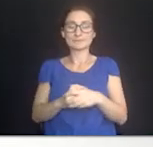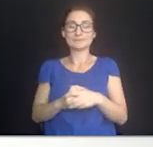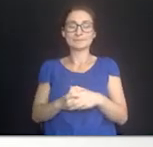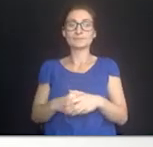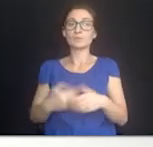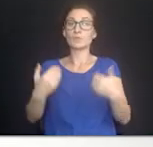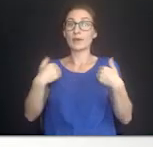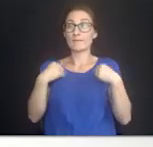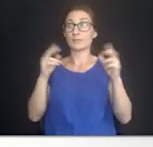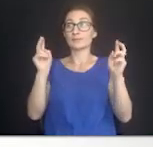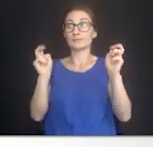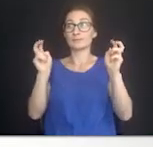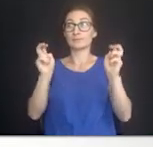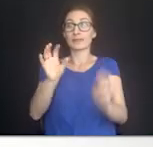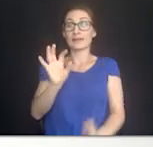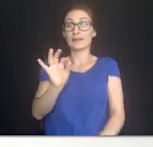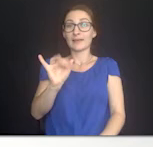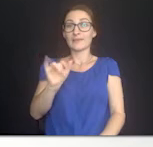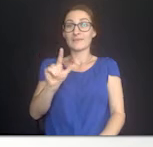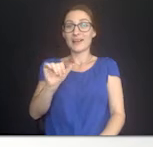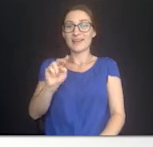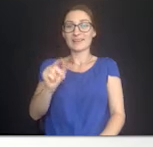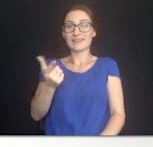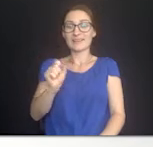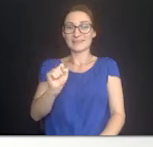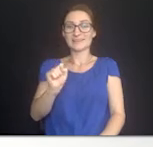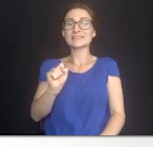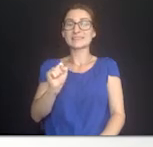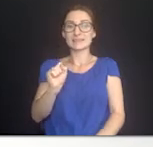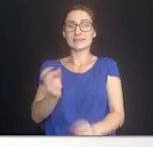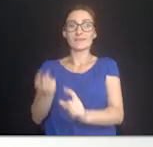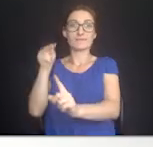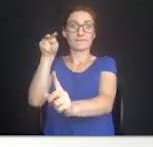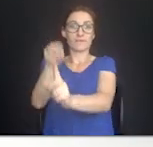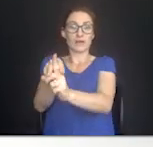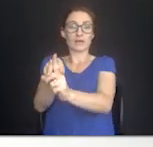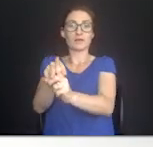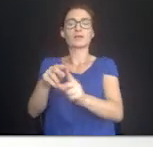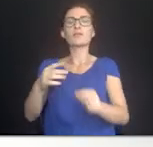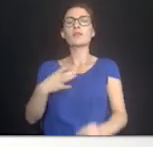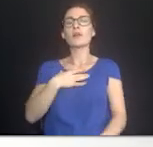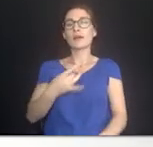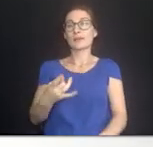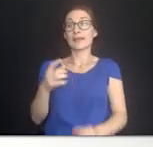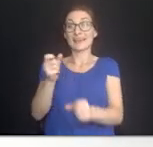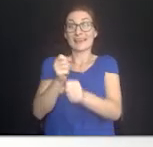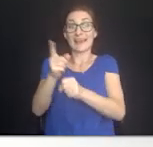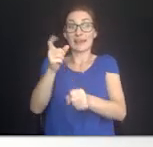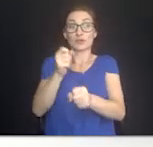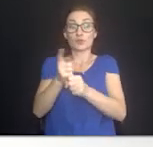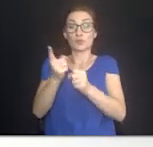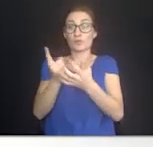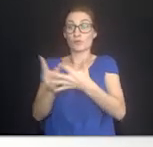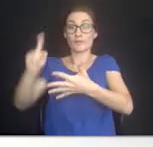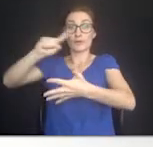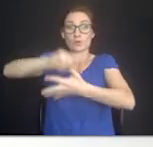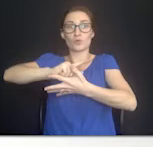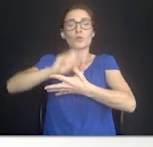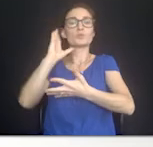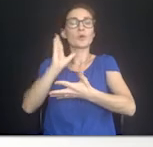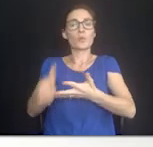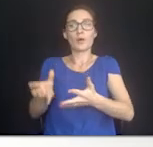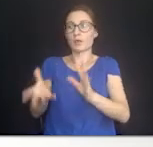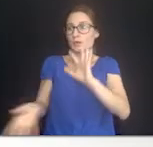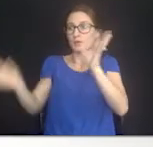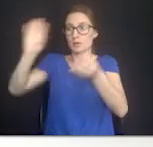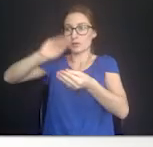filings once a year. I like to do it as an annual review of everything, and within that review, we're going to cover all sorts of things. But one of those things are